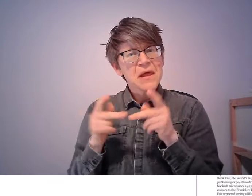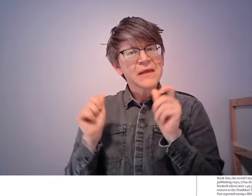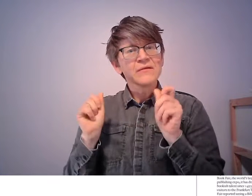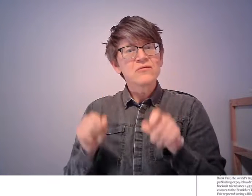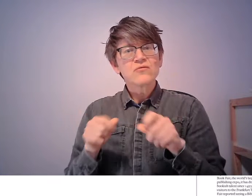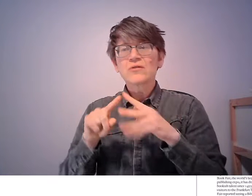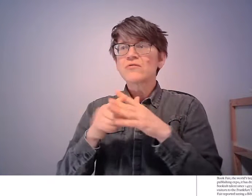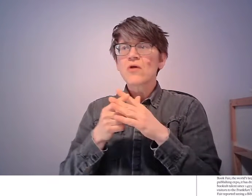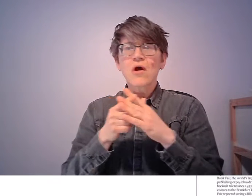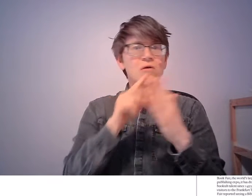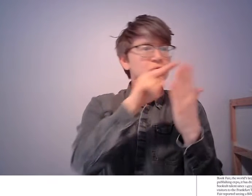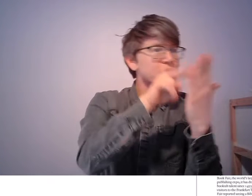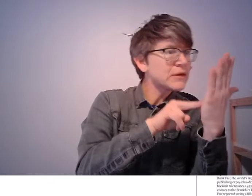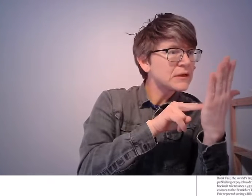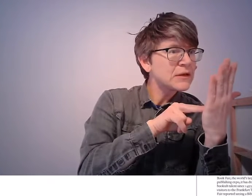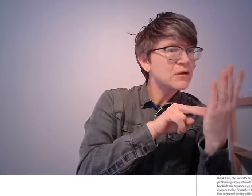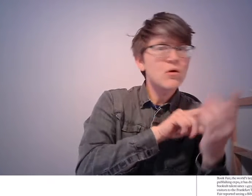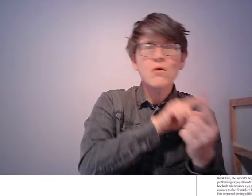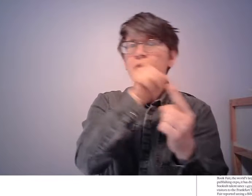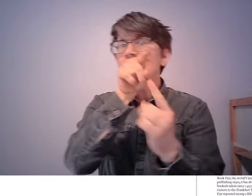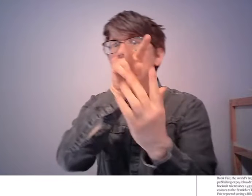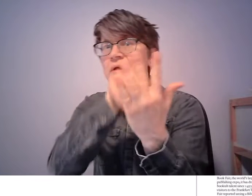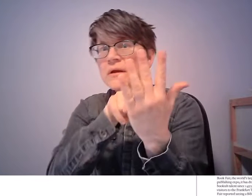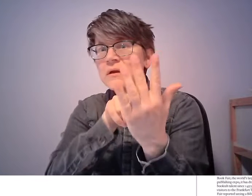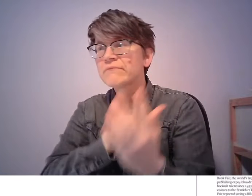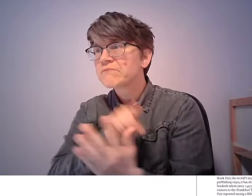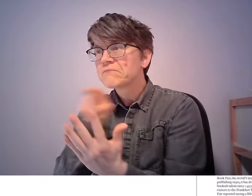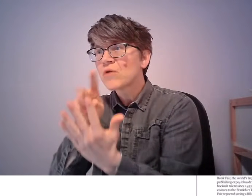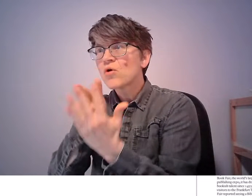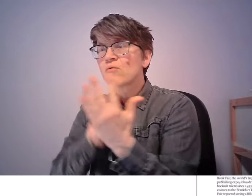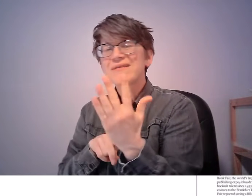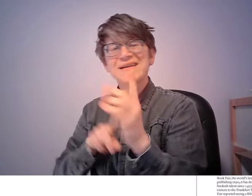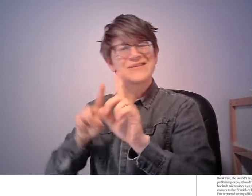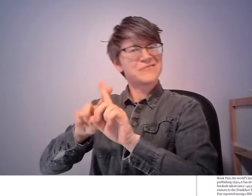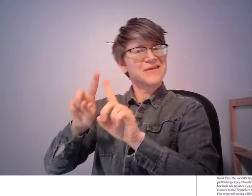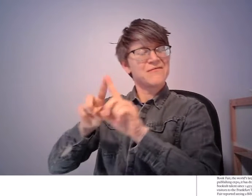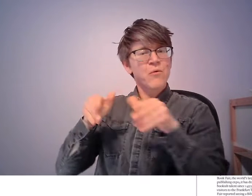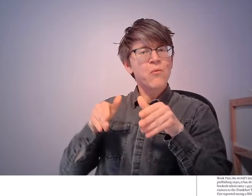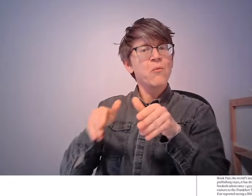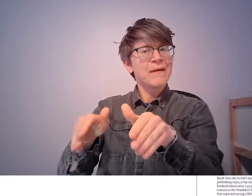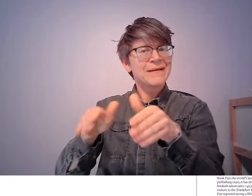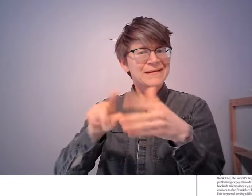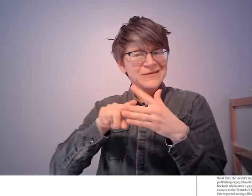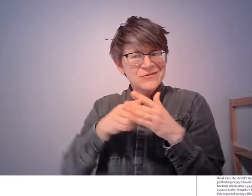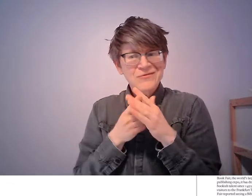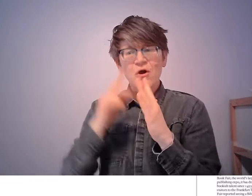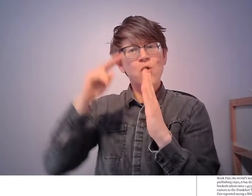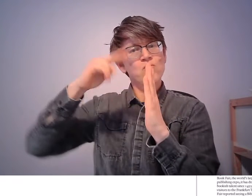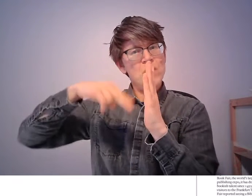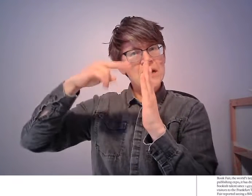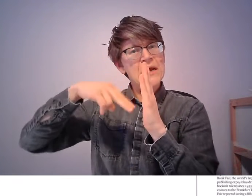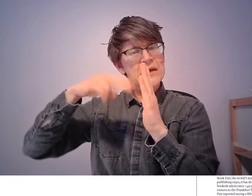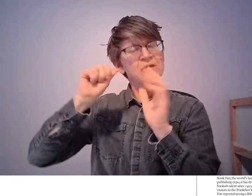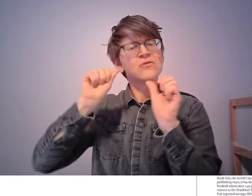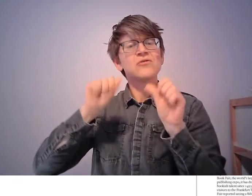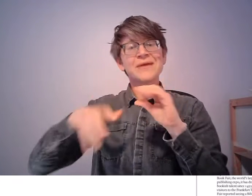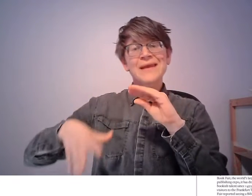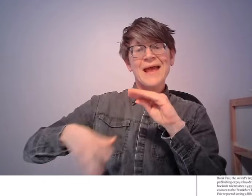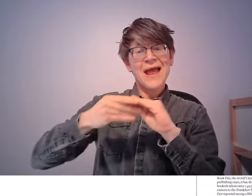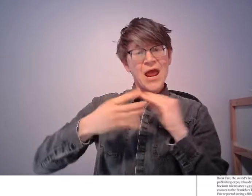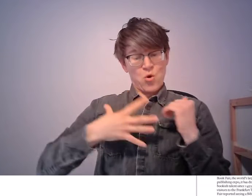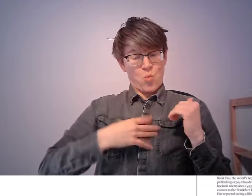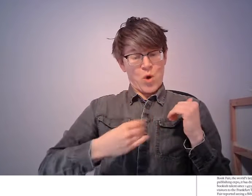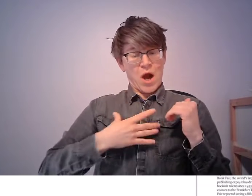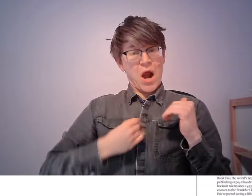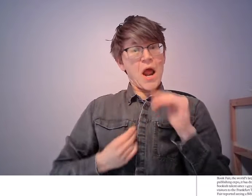text. Adding color into selected type or other graphic elements, adding some white space, each of these steps